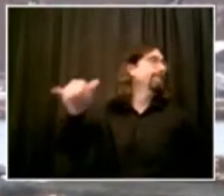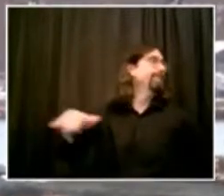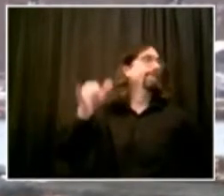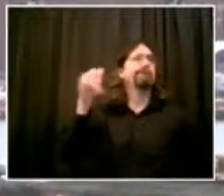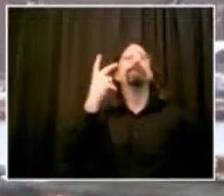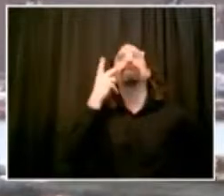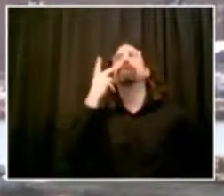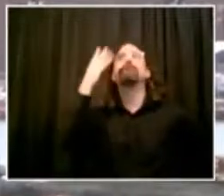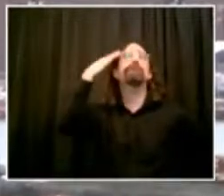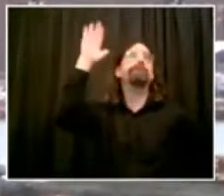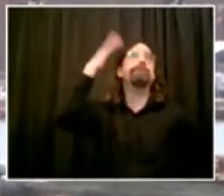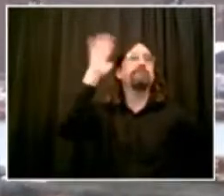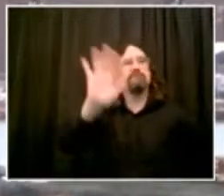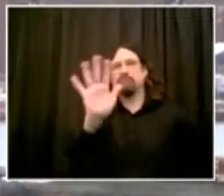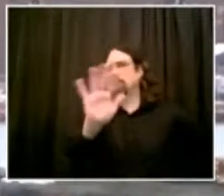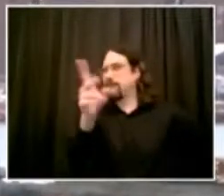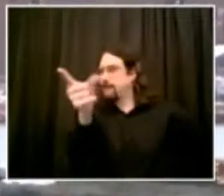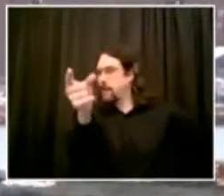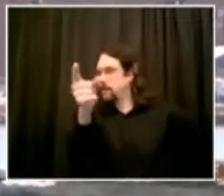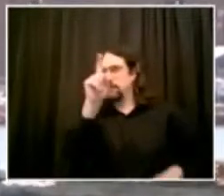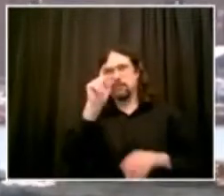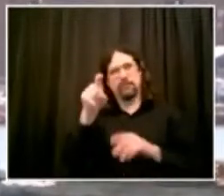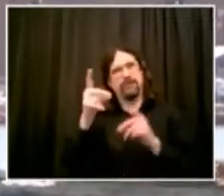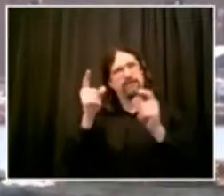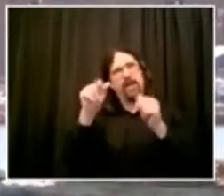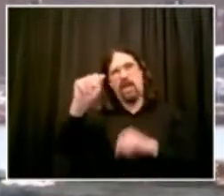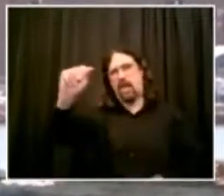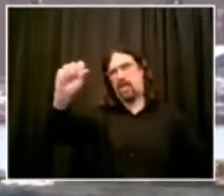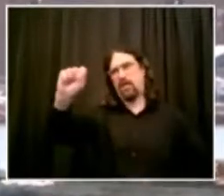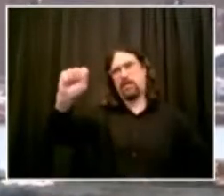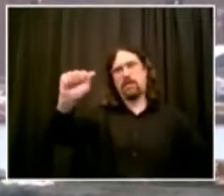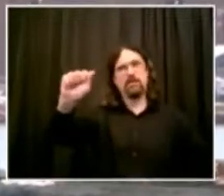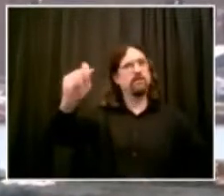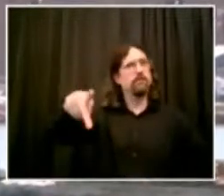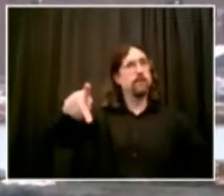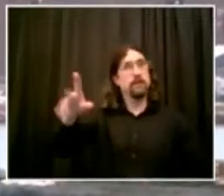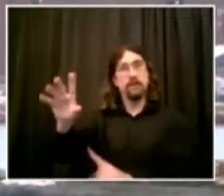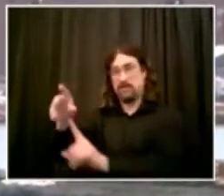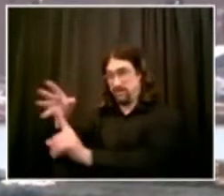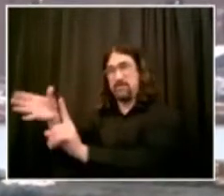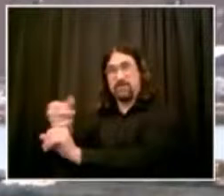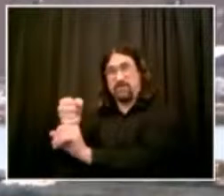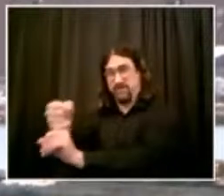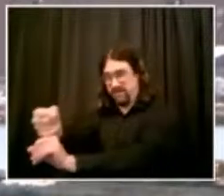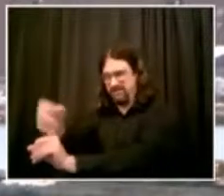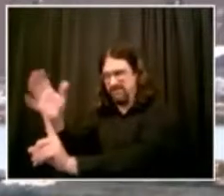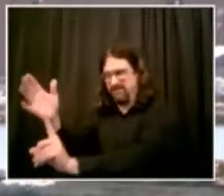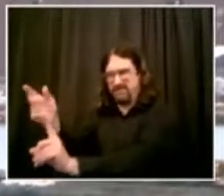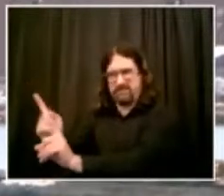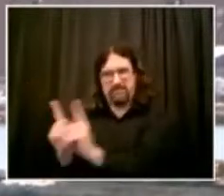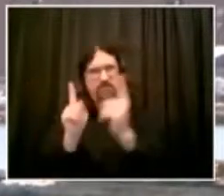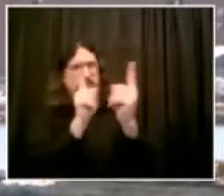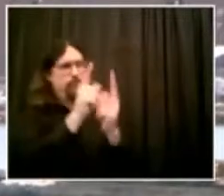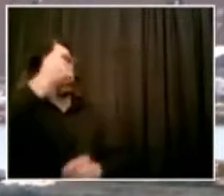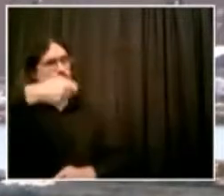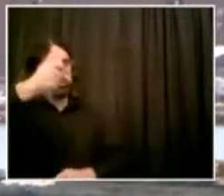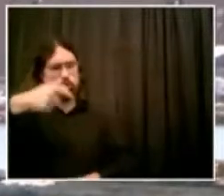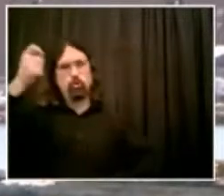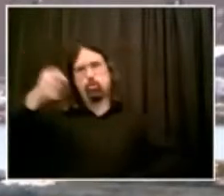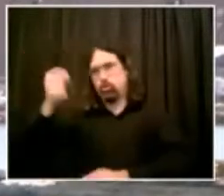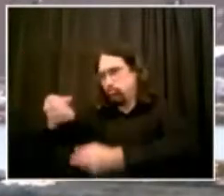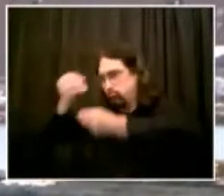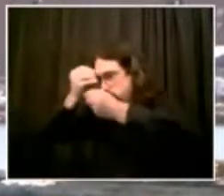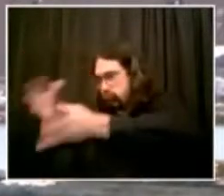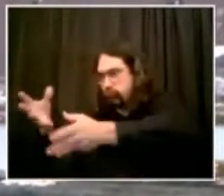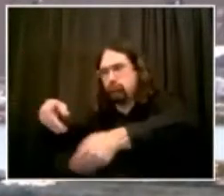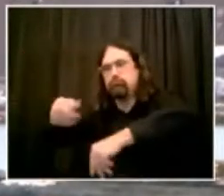But the bottom line is when we're dealing with a truly emergency situation, I believe everyone's trying to do their best to process people and get them out